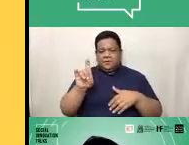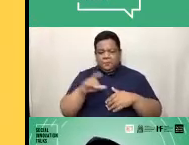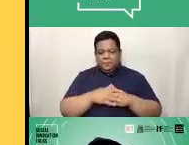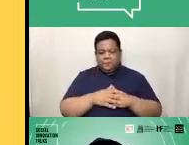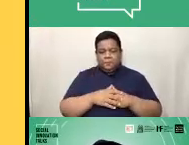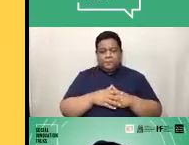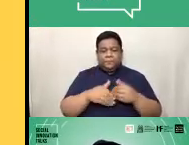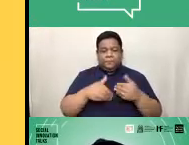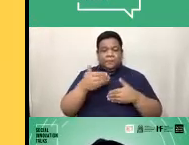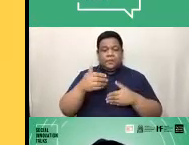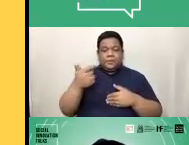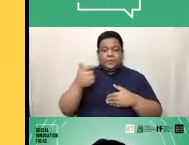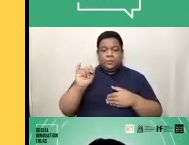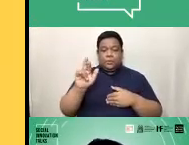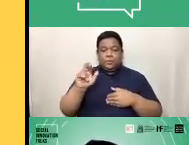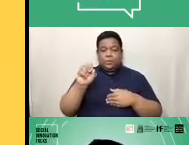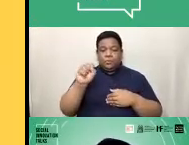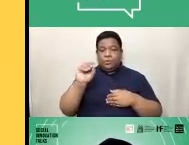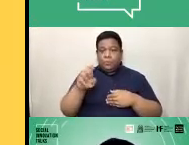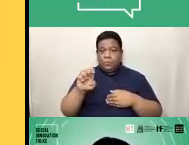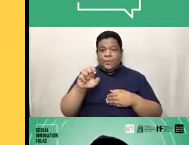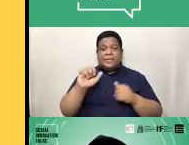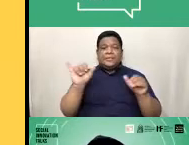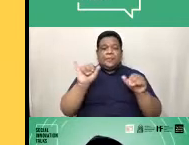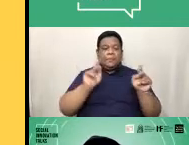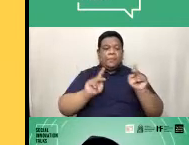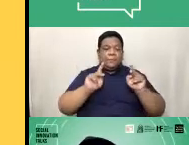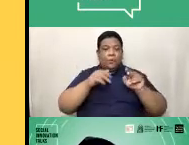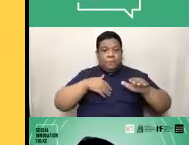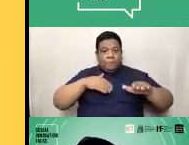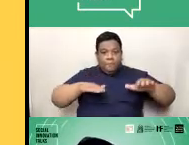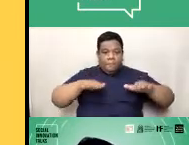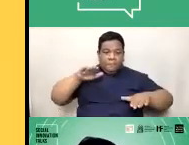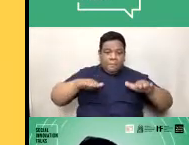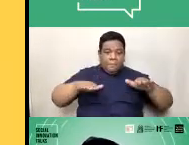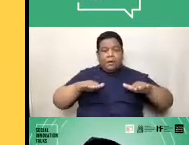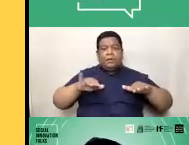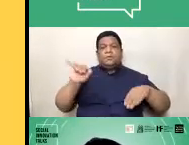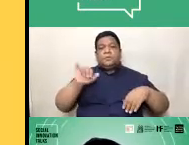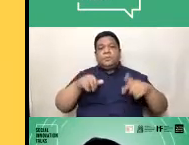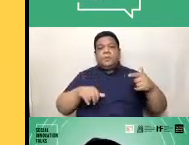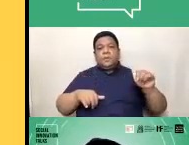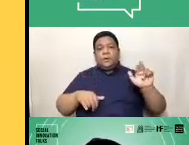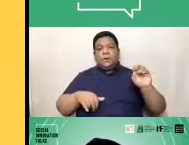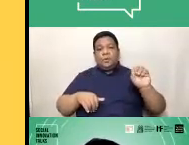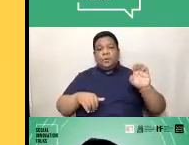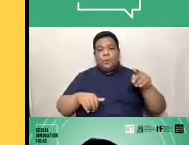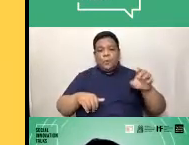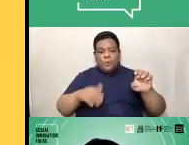And then gyroscopes. So similar to how humans are able to keep our balance, a gyroscope helps to maintain